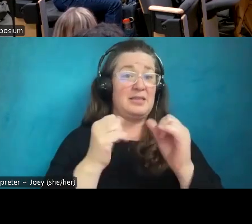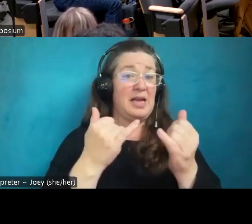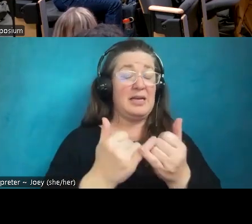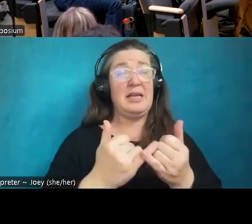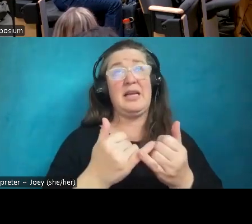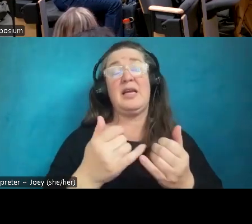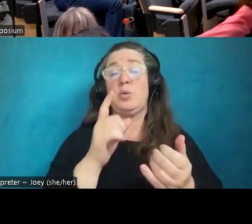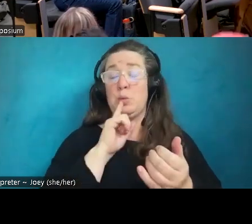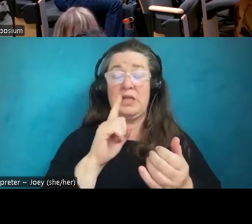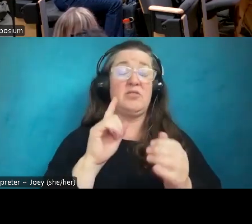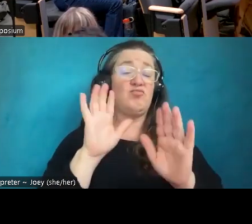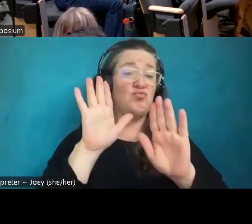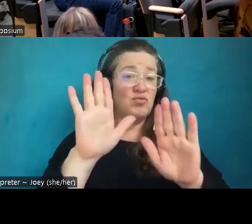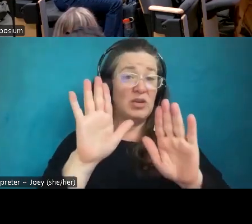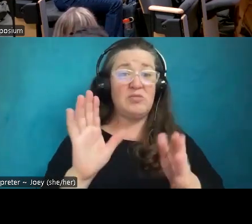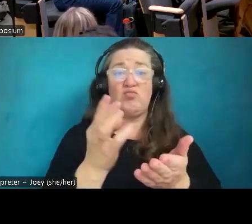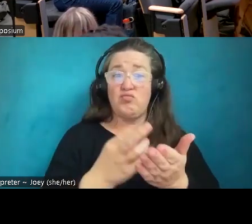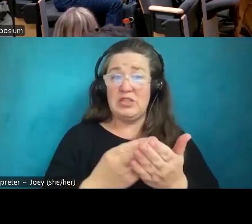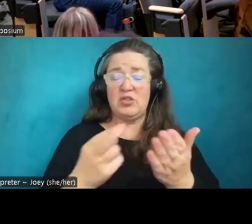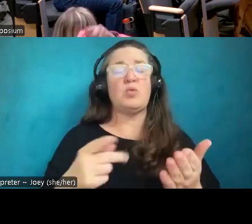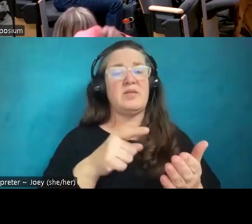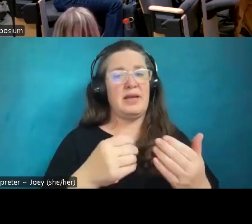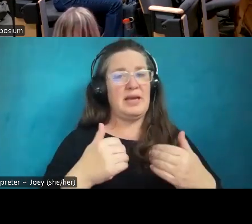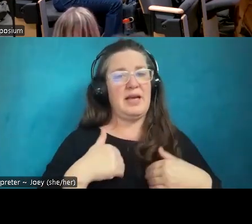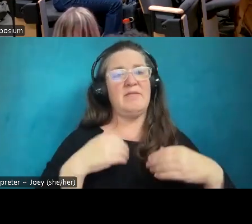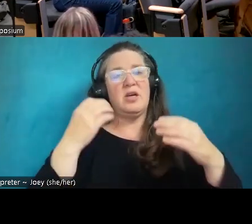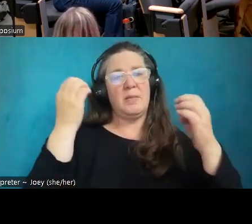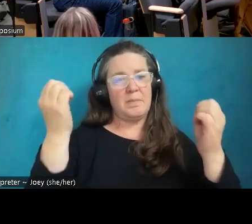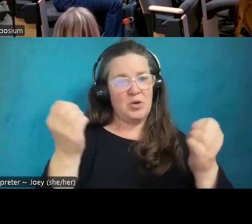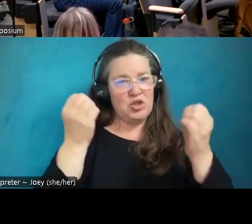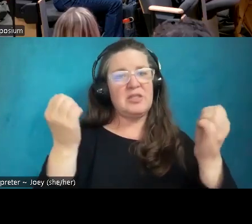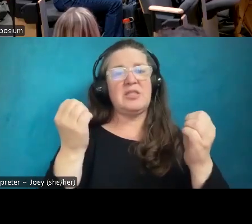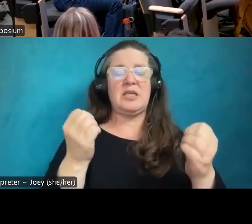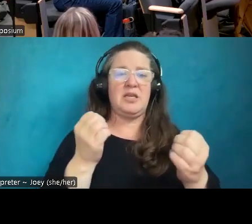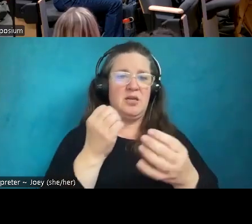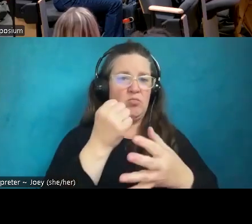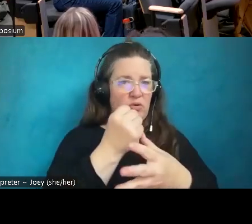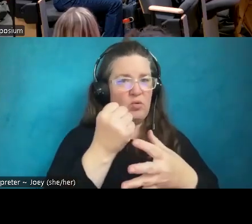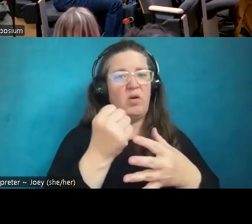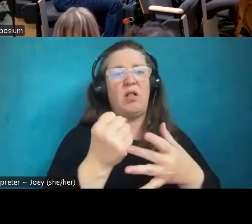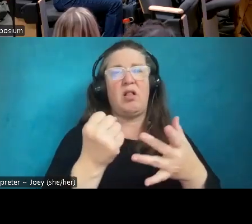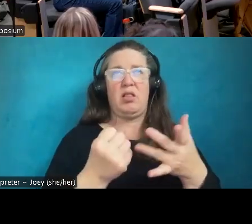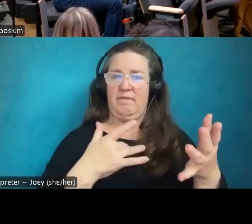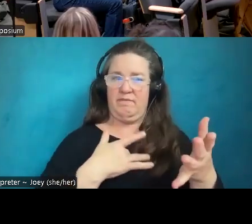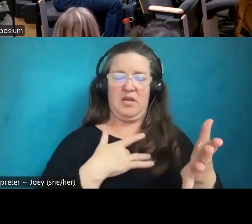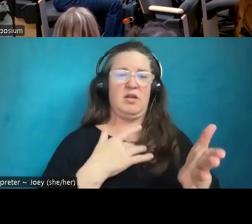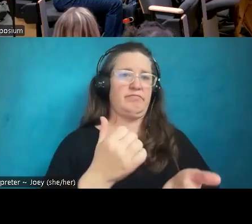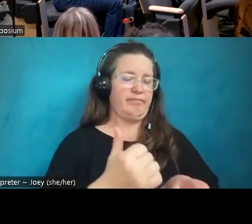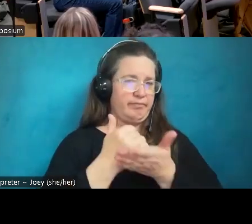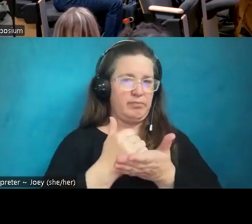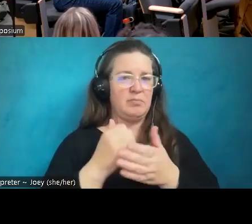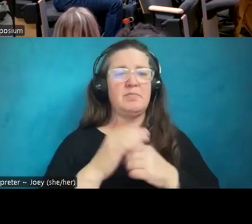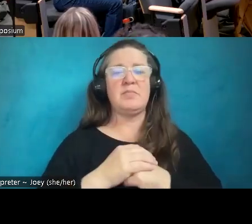emergency protocol I found useful. So connective tissue disorder, mast cell, oxygen